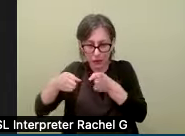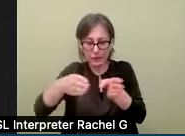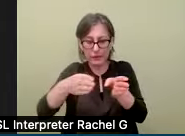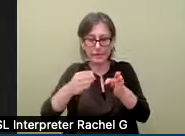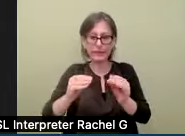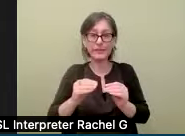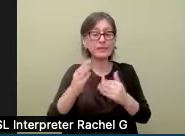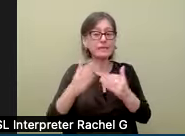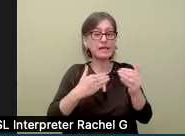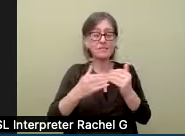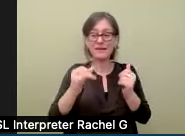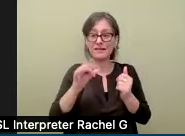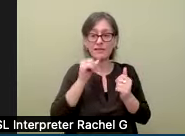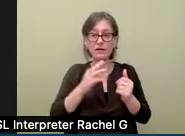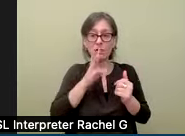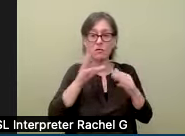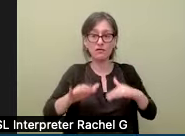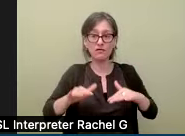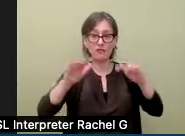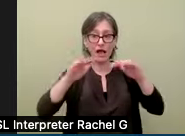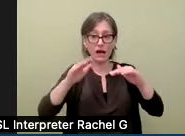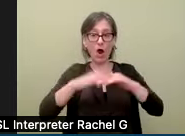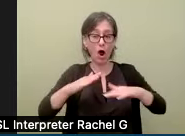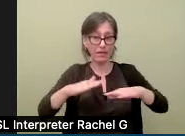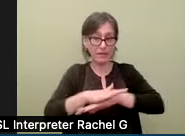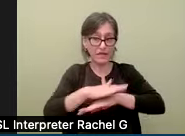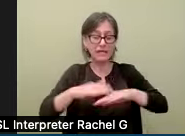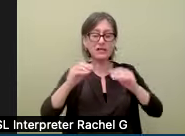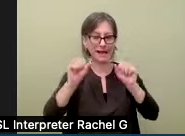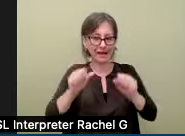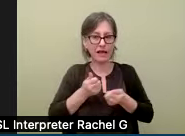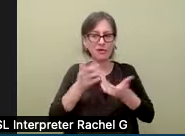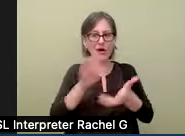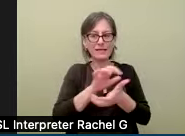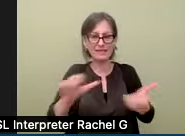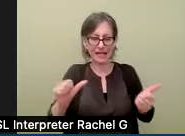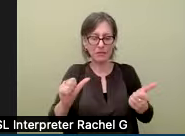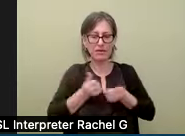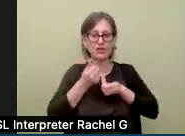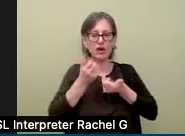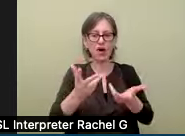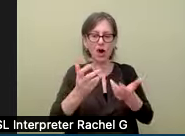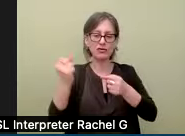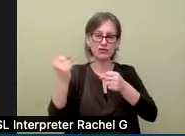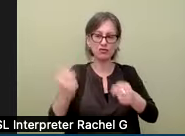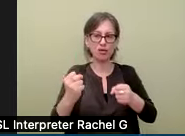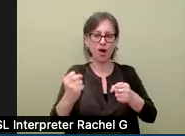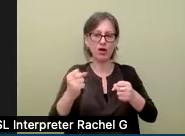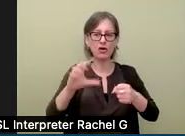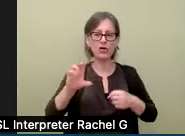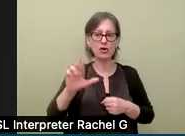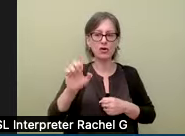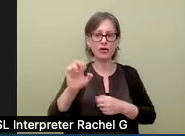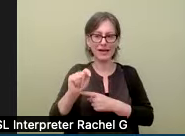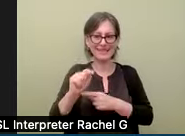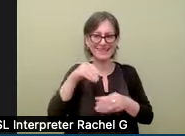even if tsunamis don't flood on shore, they can still do a lot of damage because they can cause strong and unpredictable currents